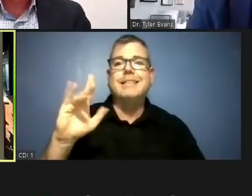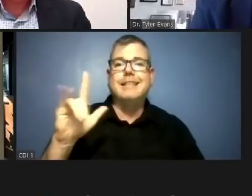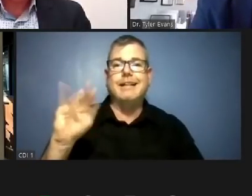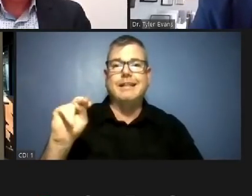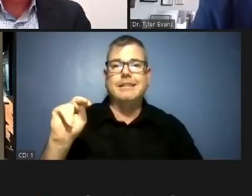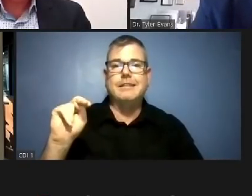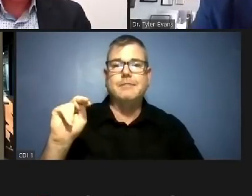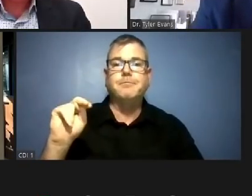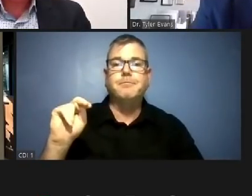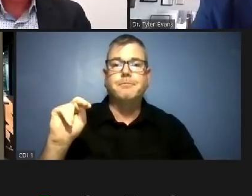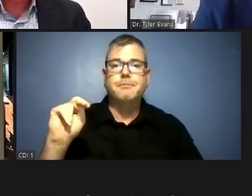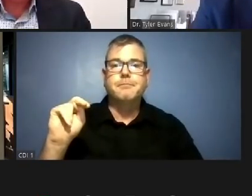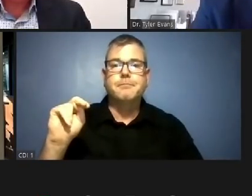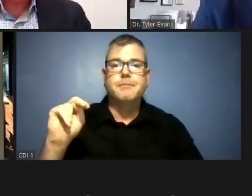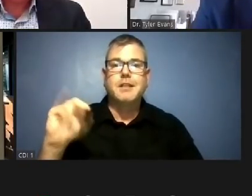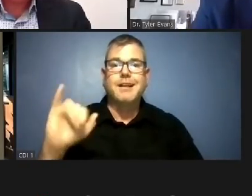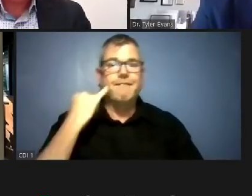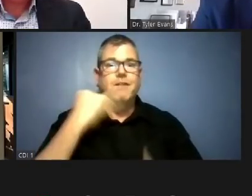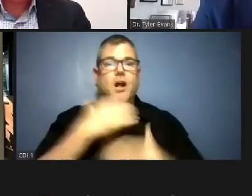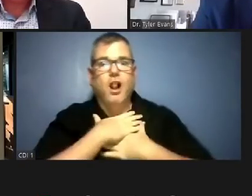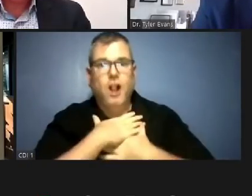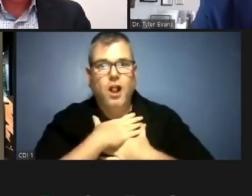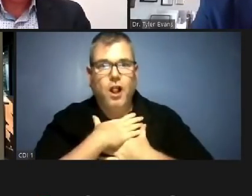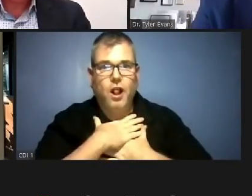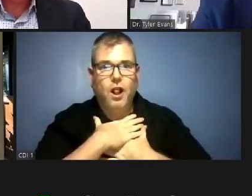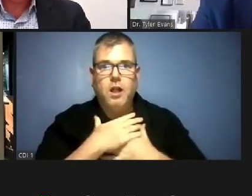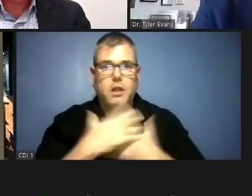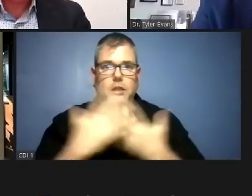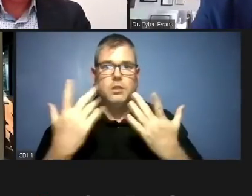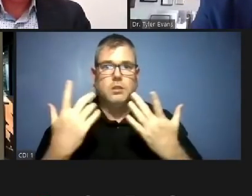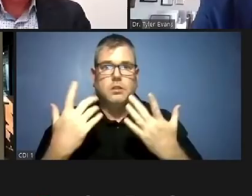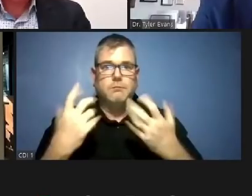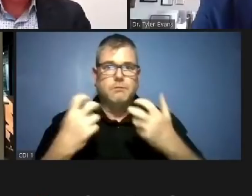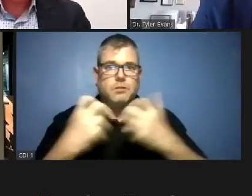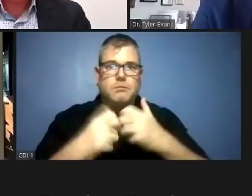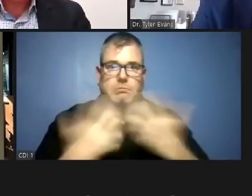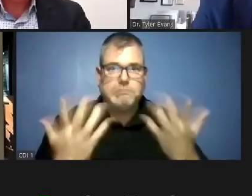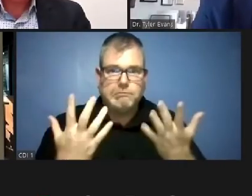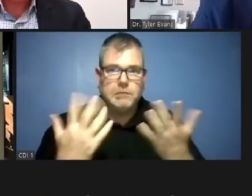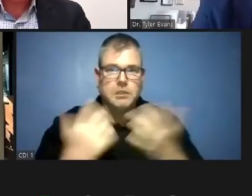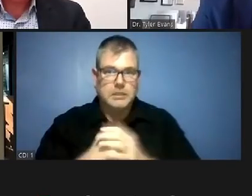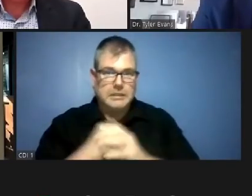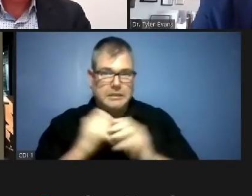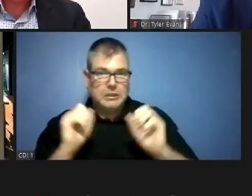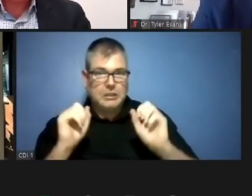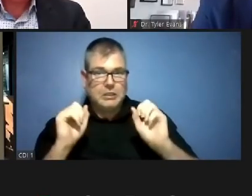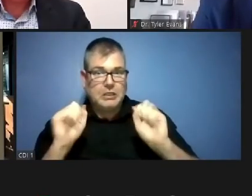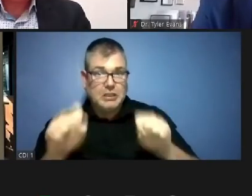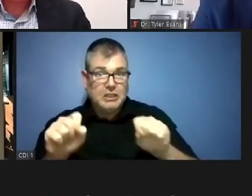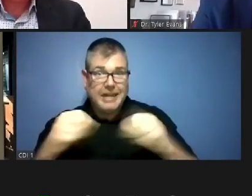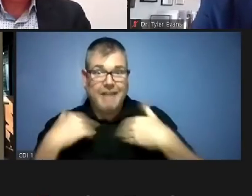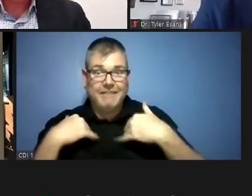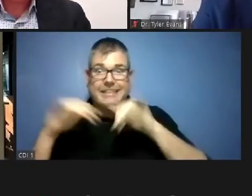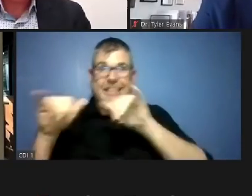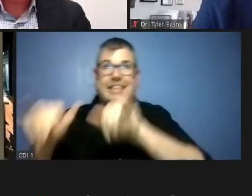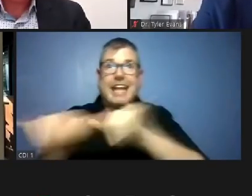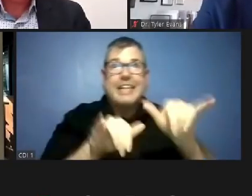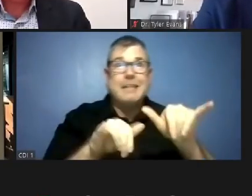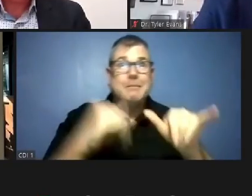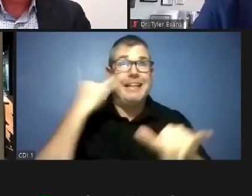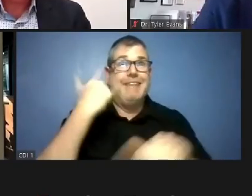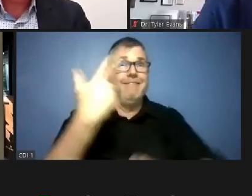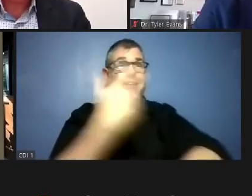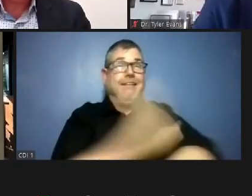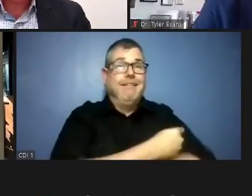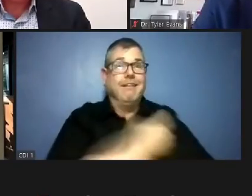Yeah, happy to answer that question. So having an anaphylactic reaction to penicillin or any other medication is not a contraindication